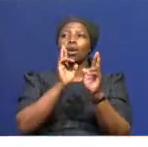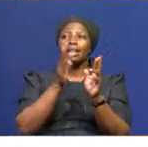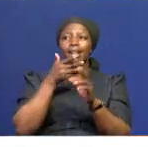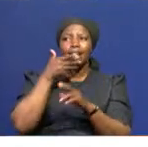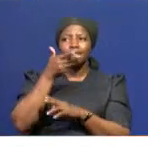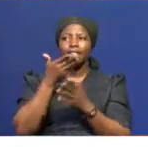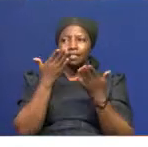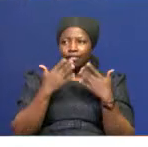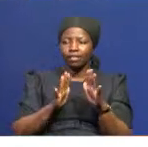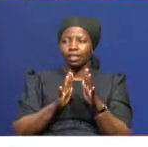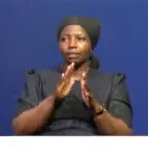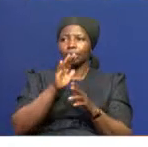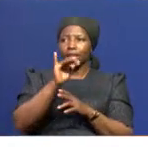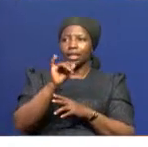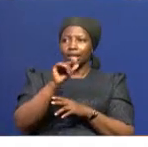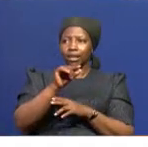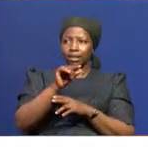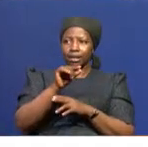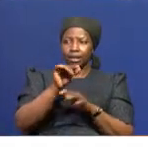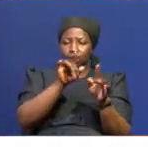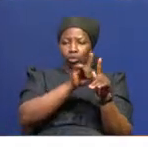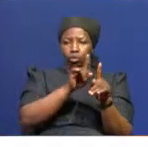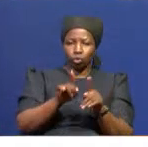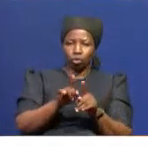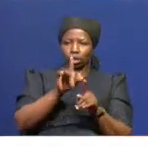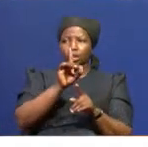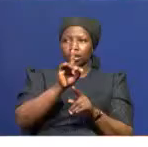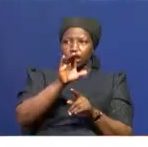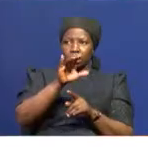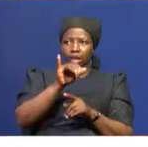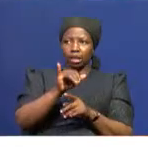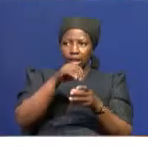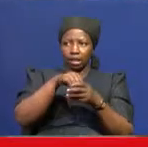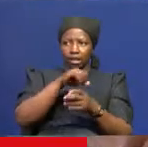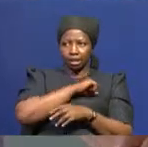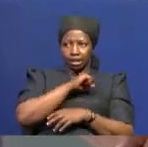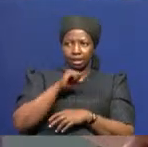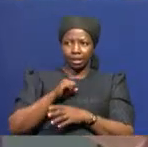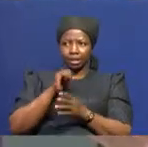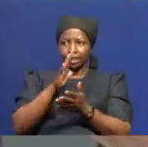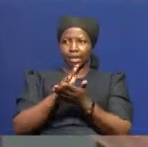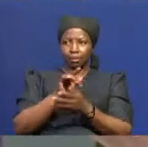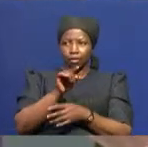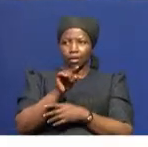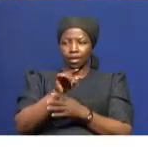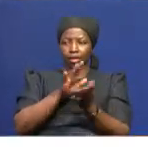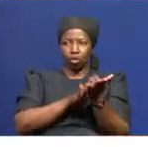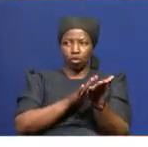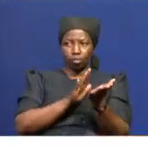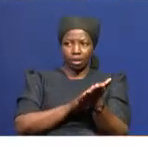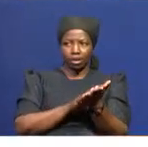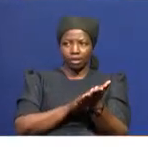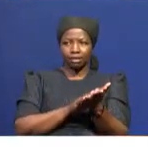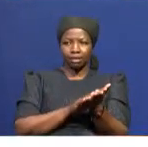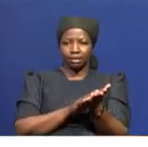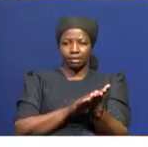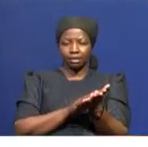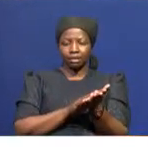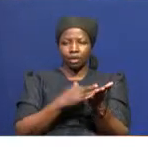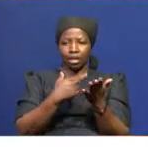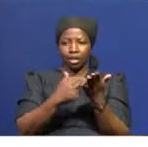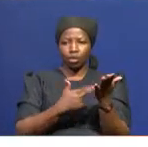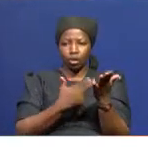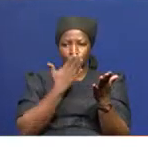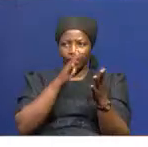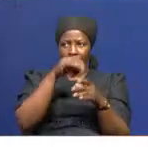answered by the IG and the DCI in the Senate. And some of those comments were on record in